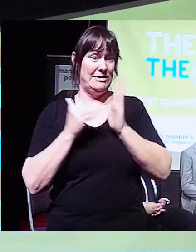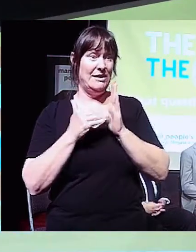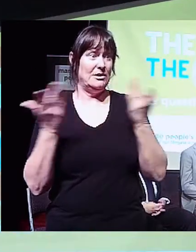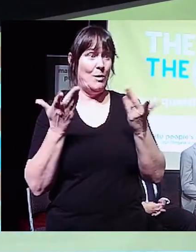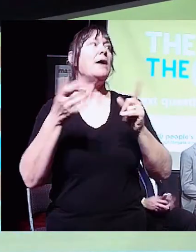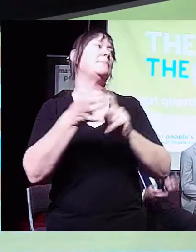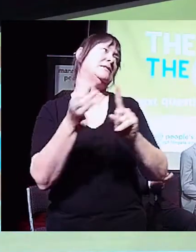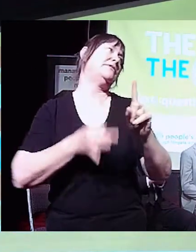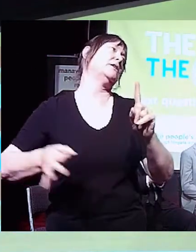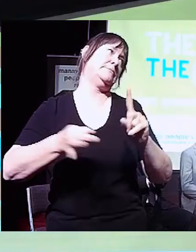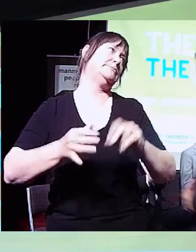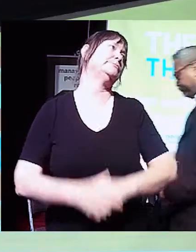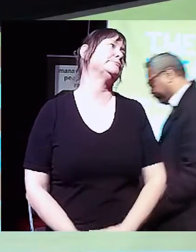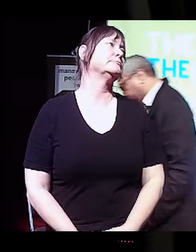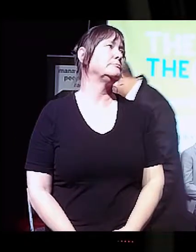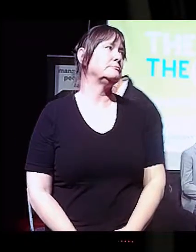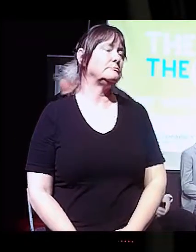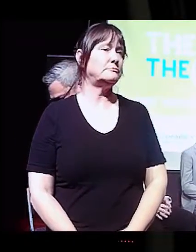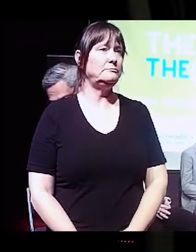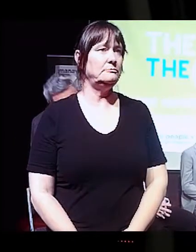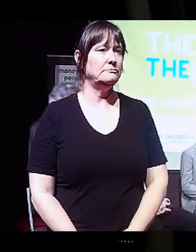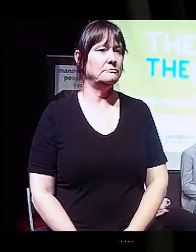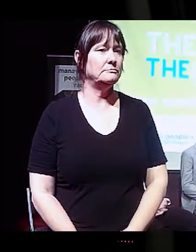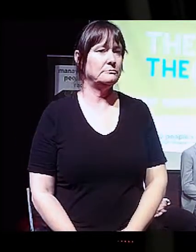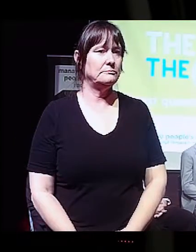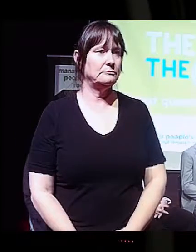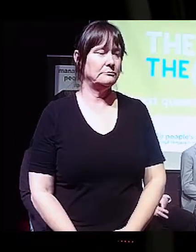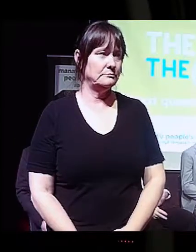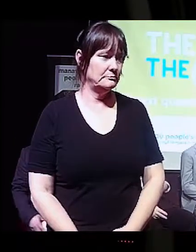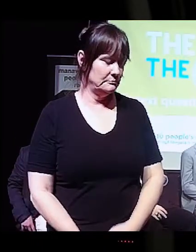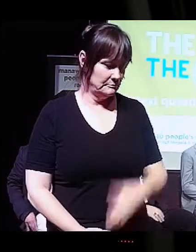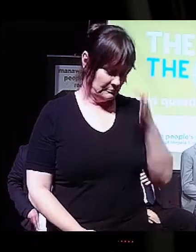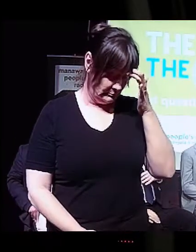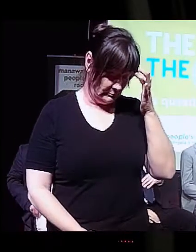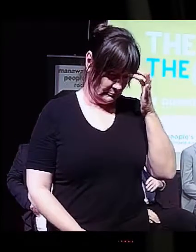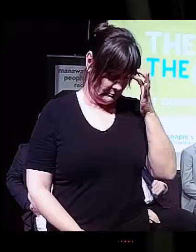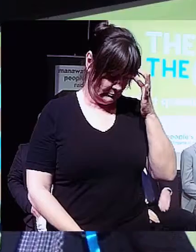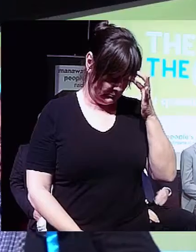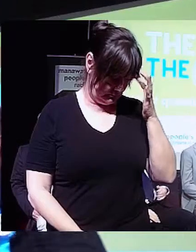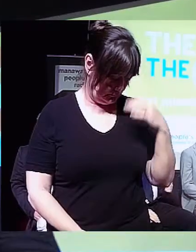Pacific. David Popplewell.